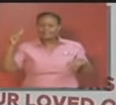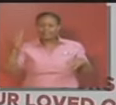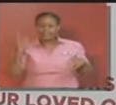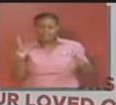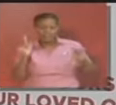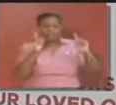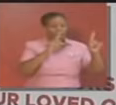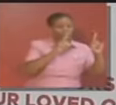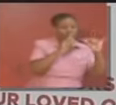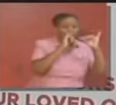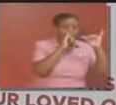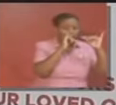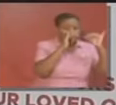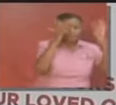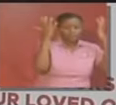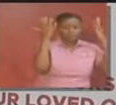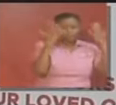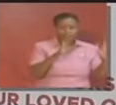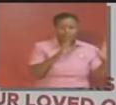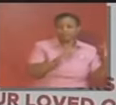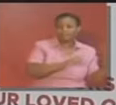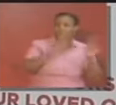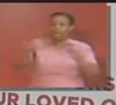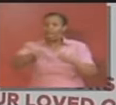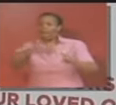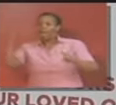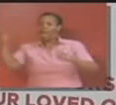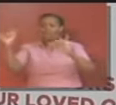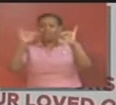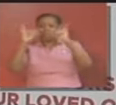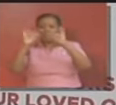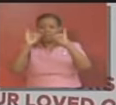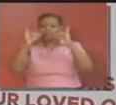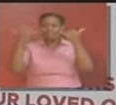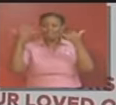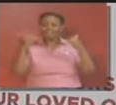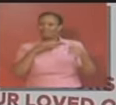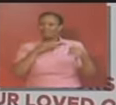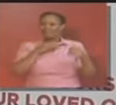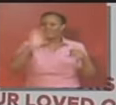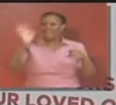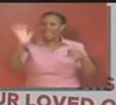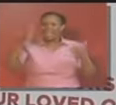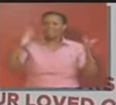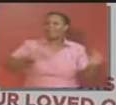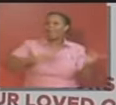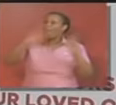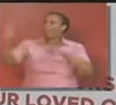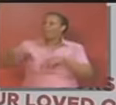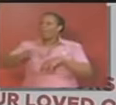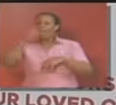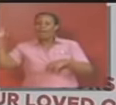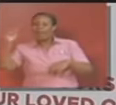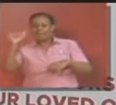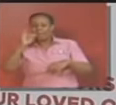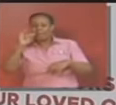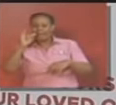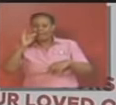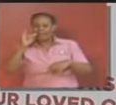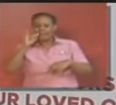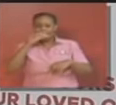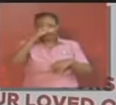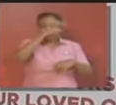and another bar. And this is a practice, of course, that I would want to strongly discourage, as the potential for exposure